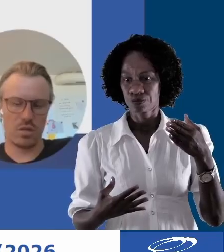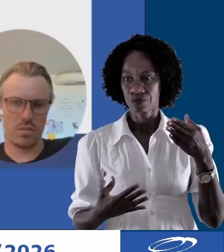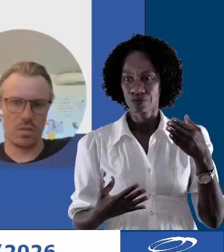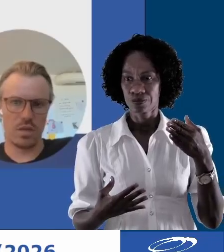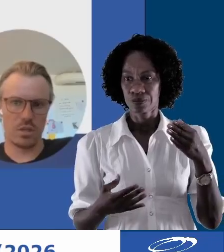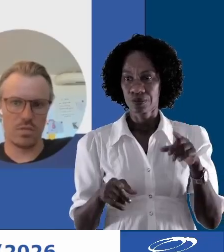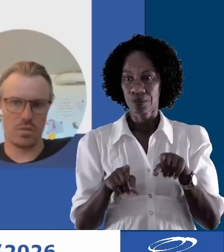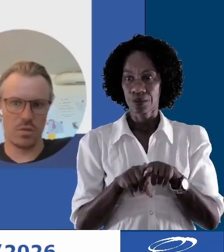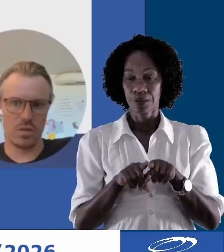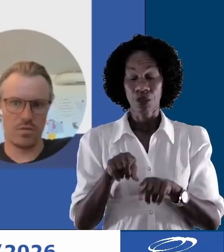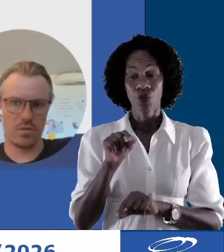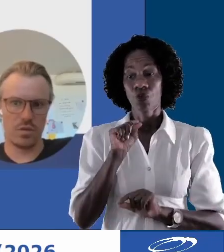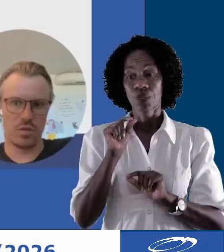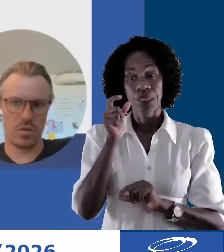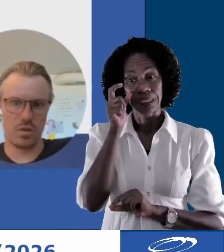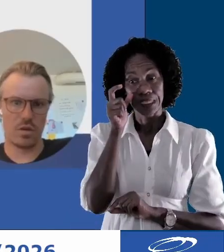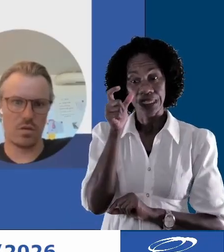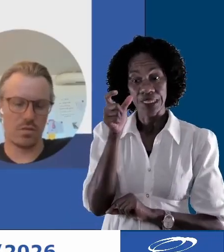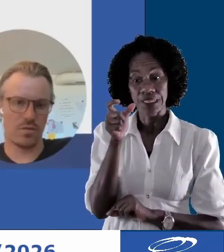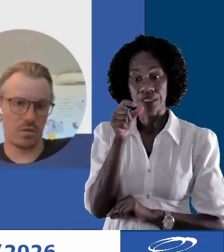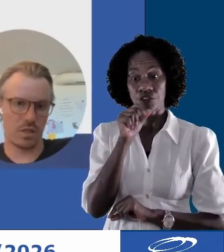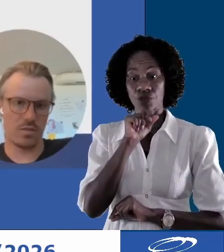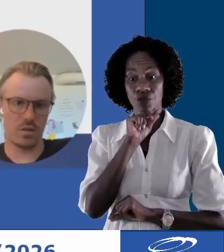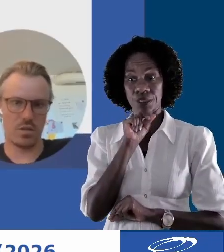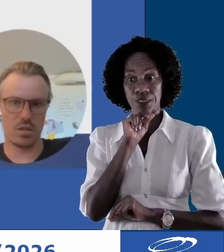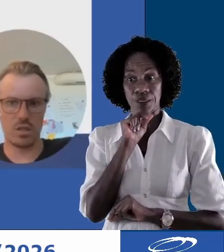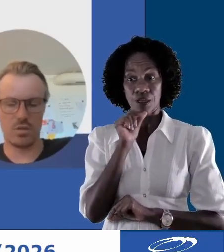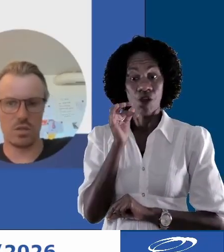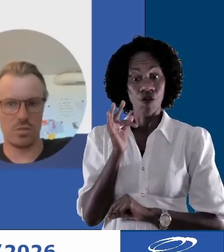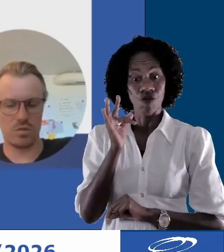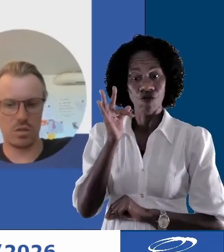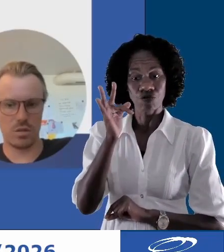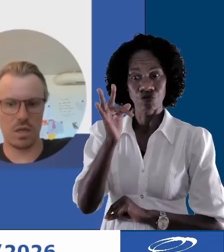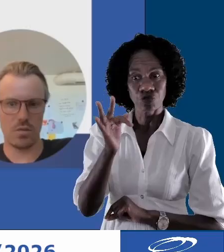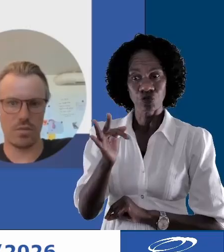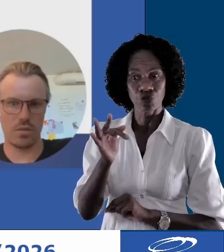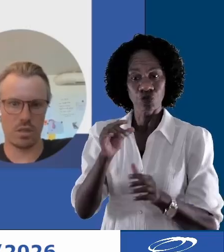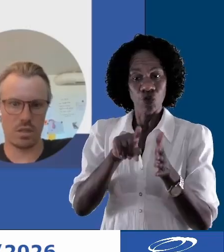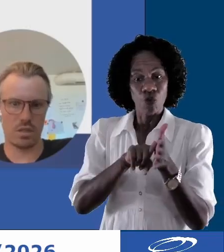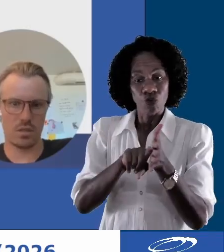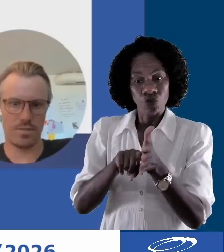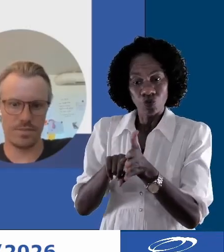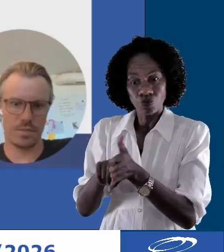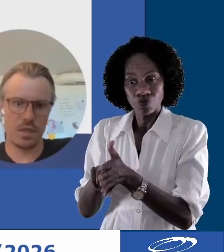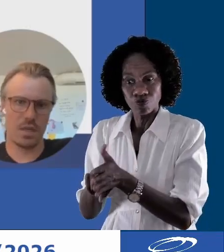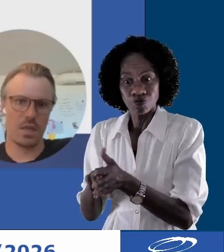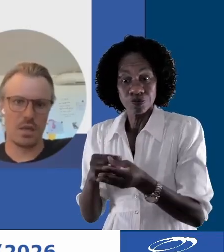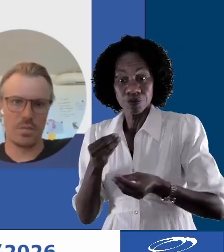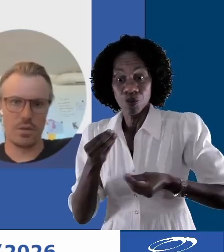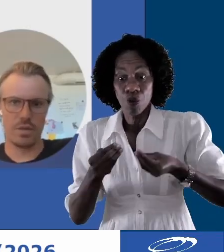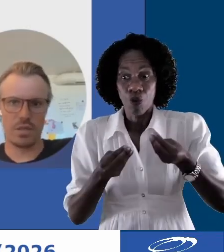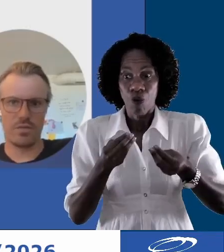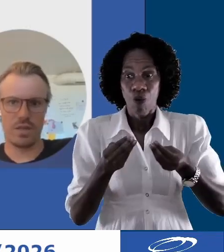consider and maybe explore in the future are, for example, the synergy with the immune system. How important is this? And